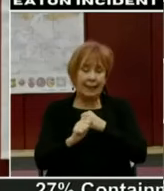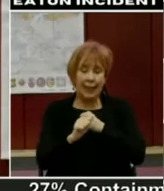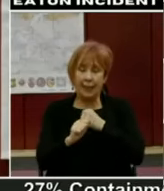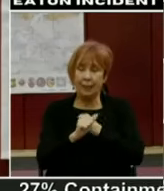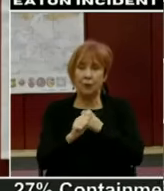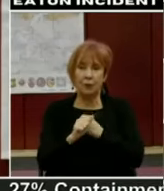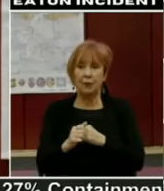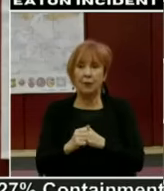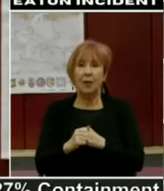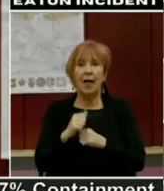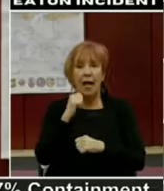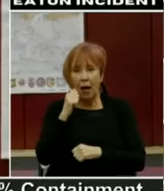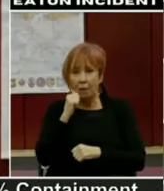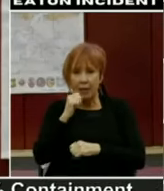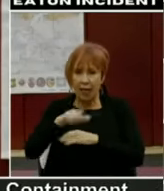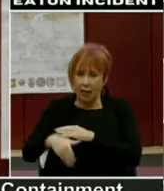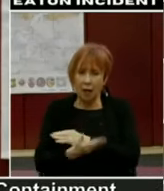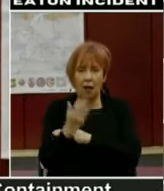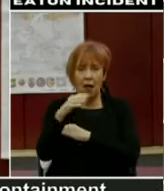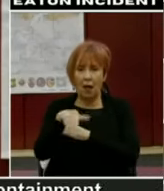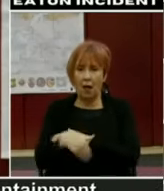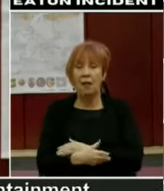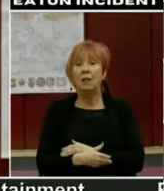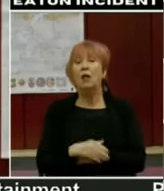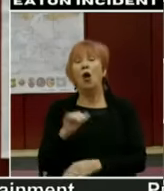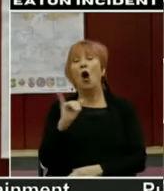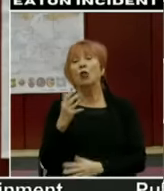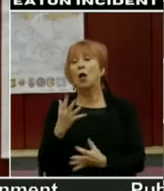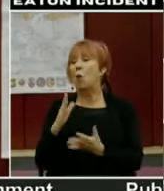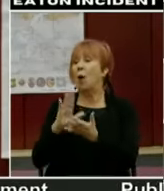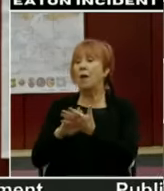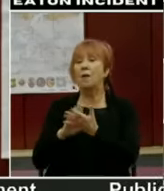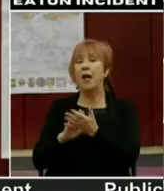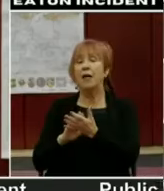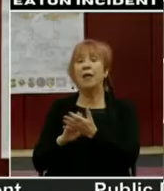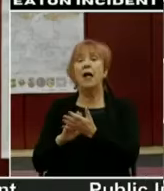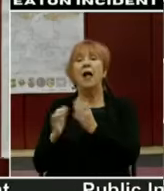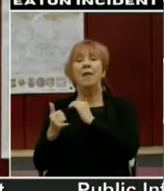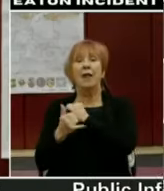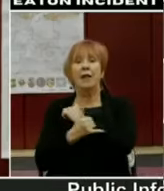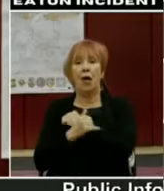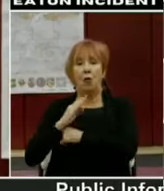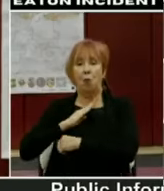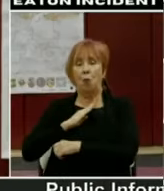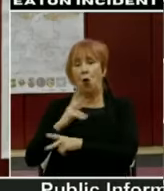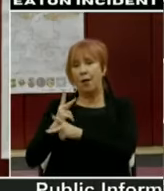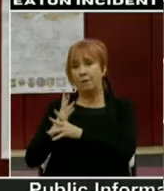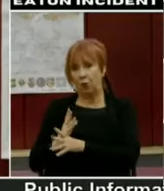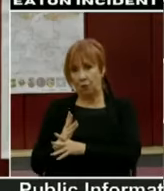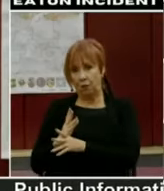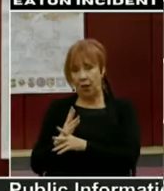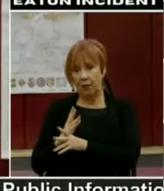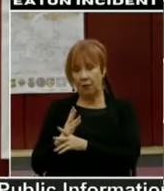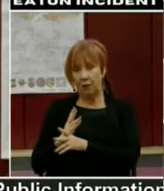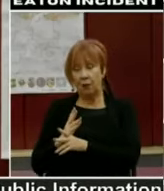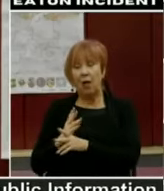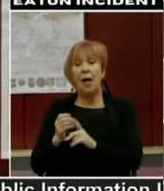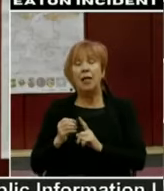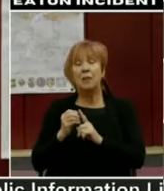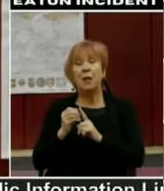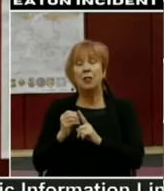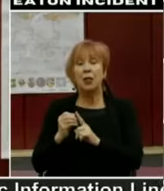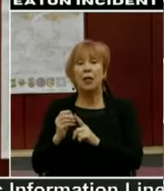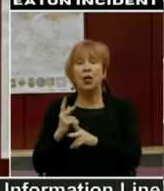You know, I also want to acknowledge and thank the supervisors, the County Board of Supervisors, particularly Supervisor